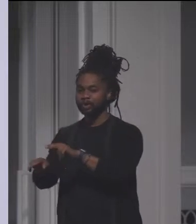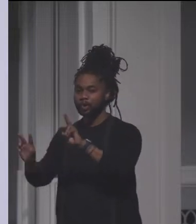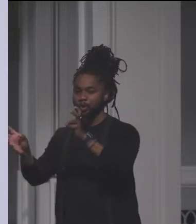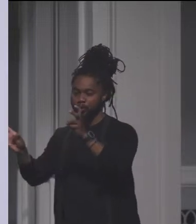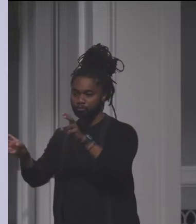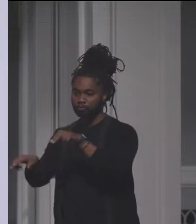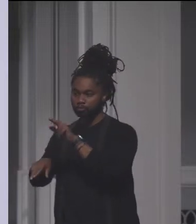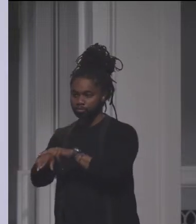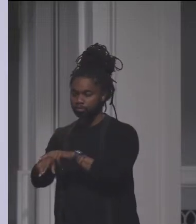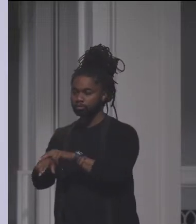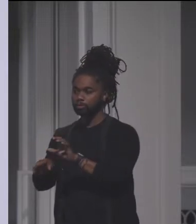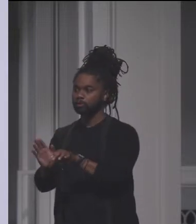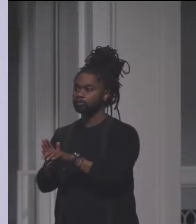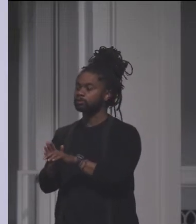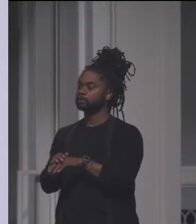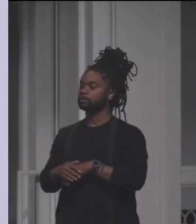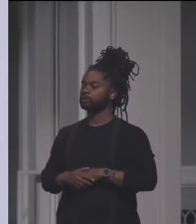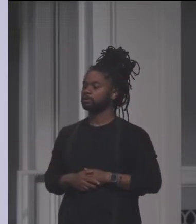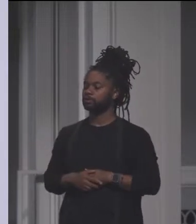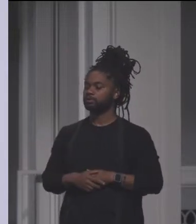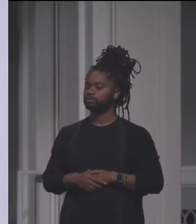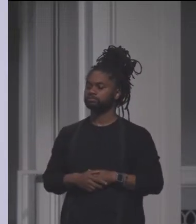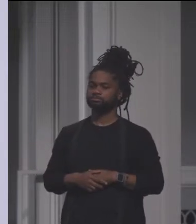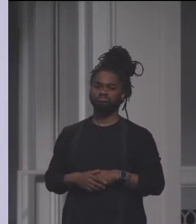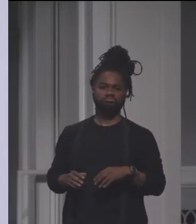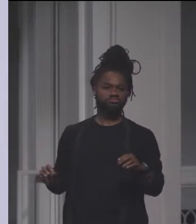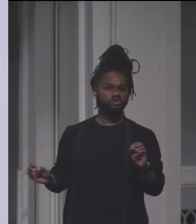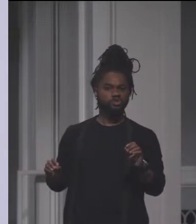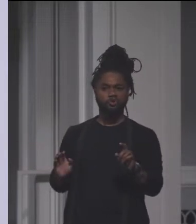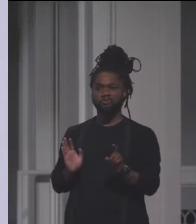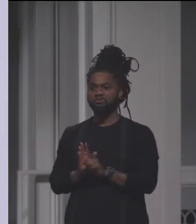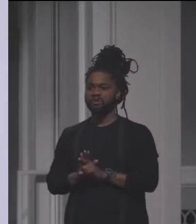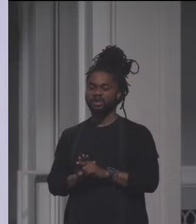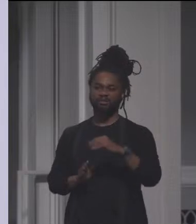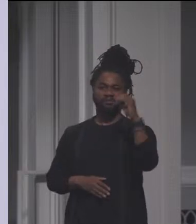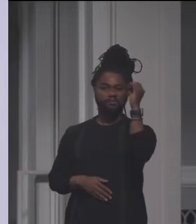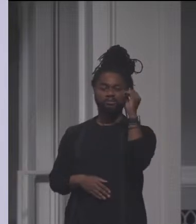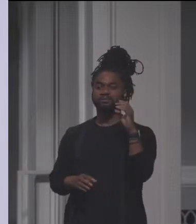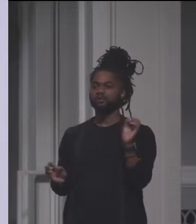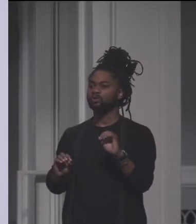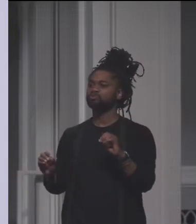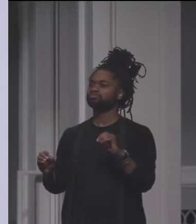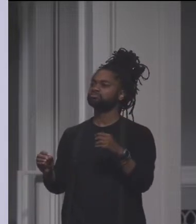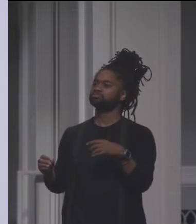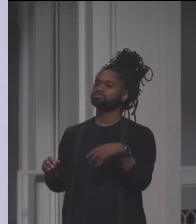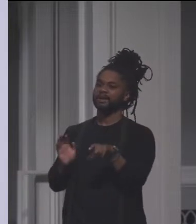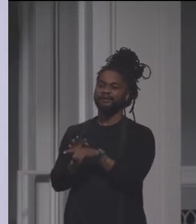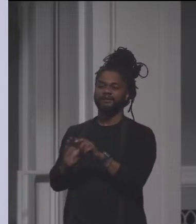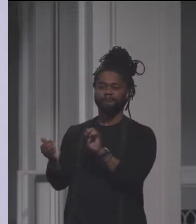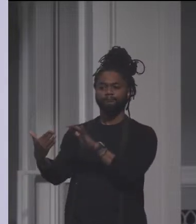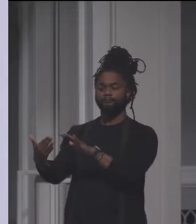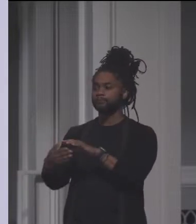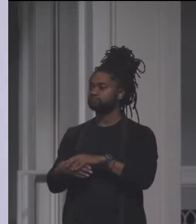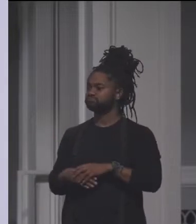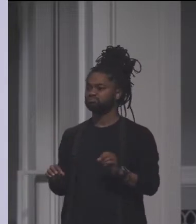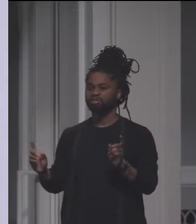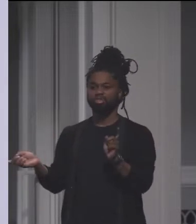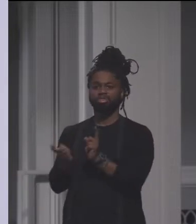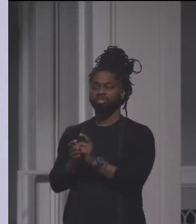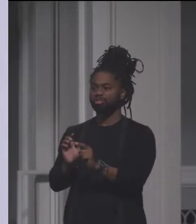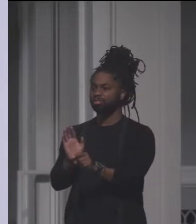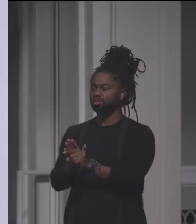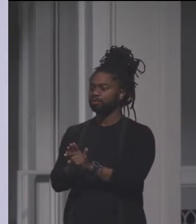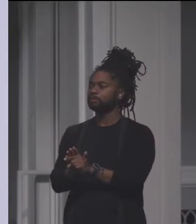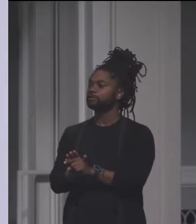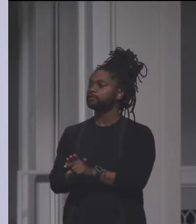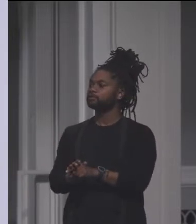And nobody has any negative or positive reactions. neither negative nor positive when they find out